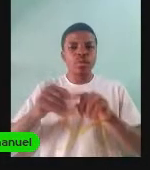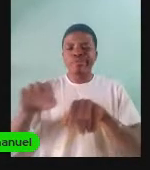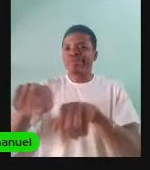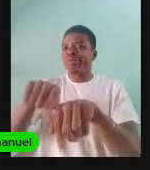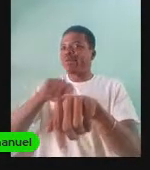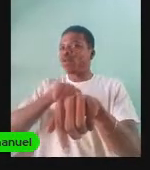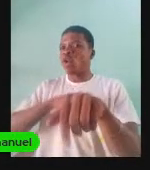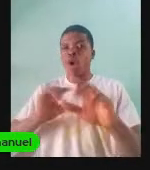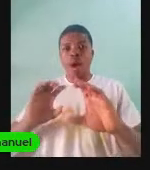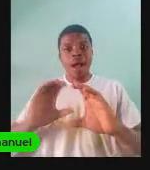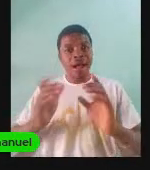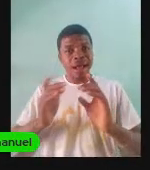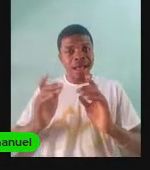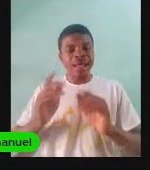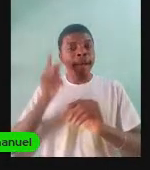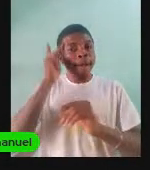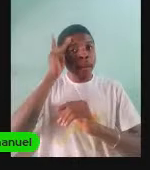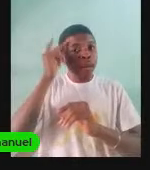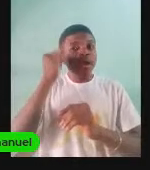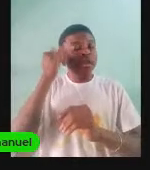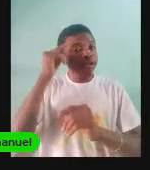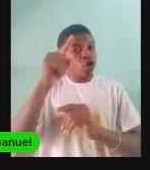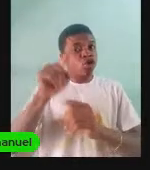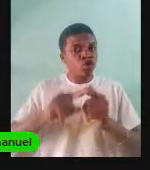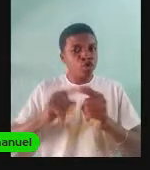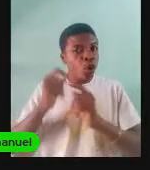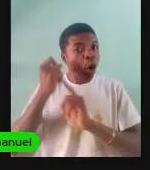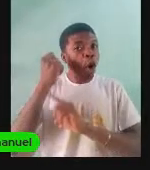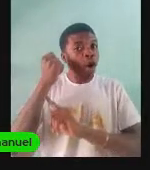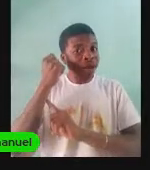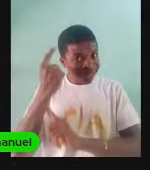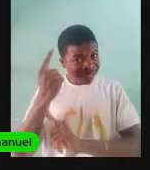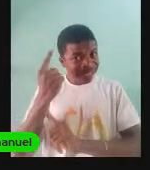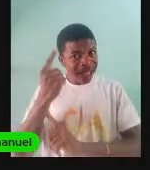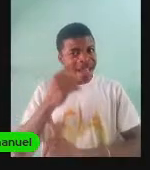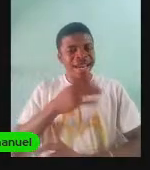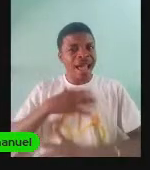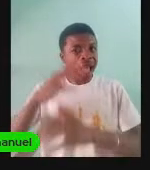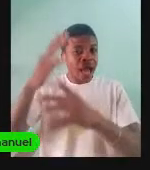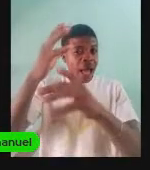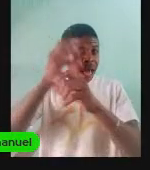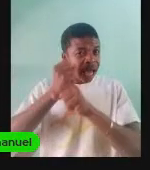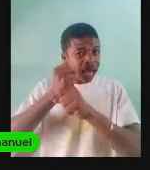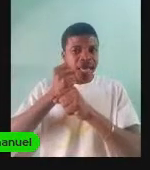get the concept one step at a time. Next slide, please.